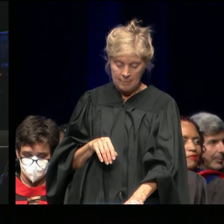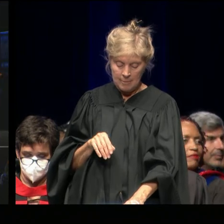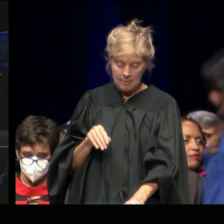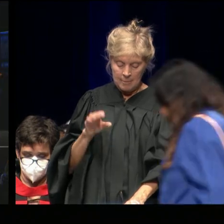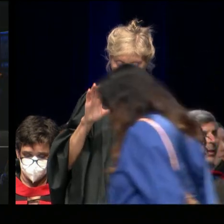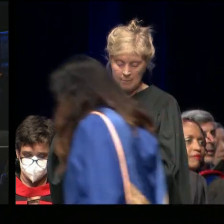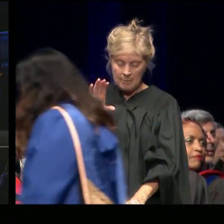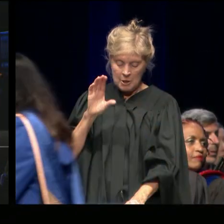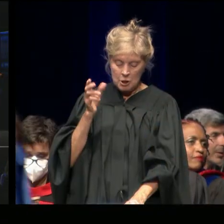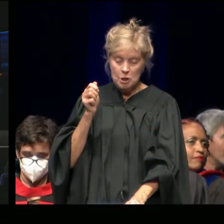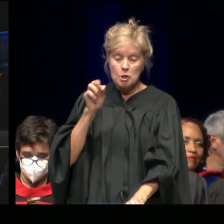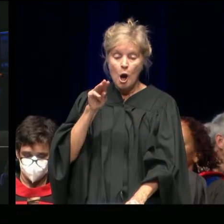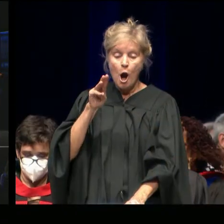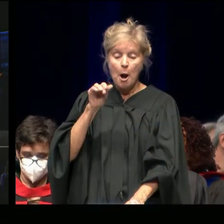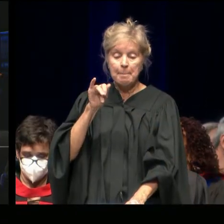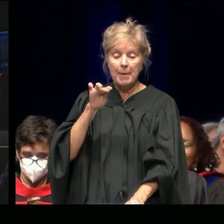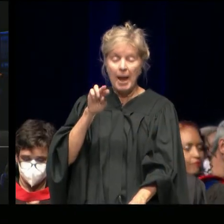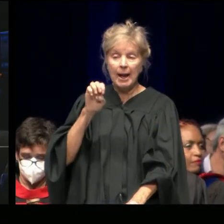Charmaine Nilo.